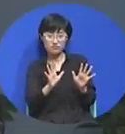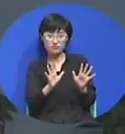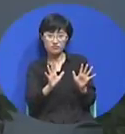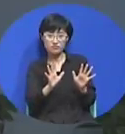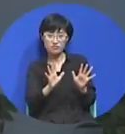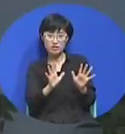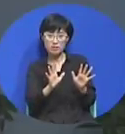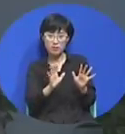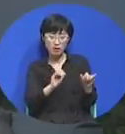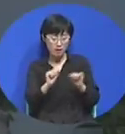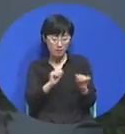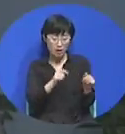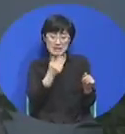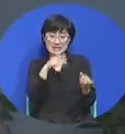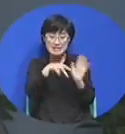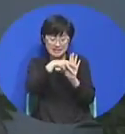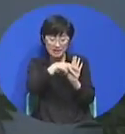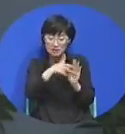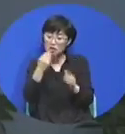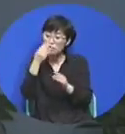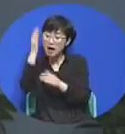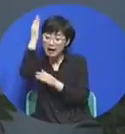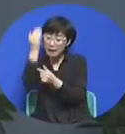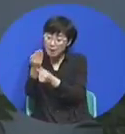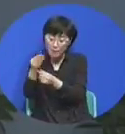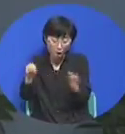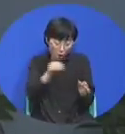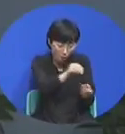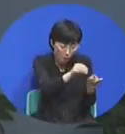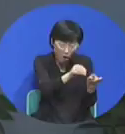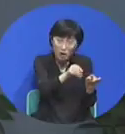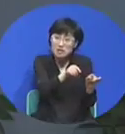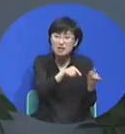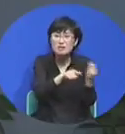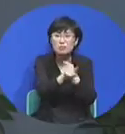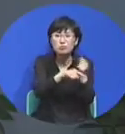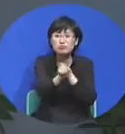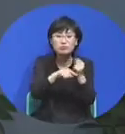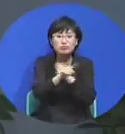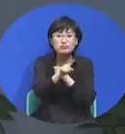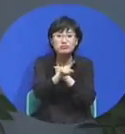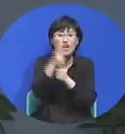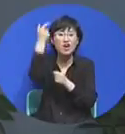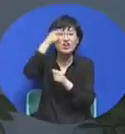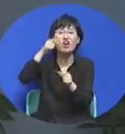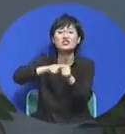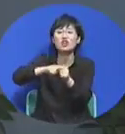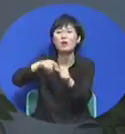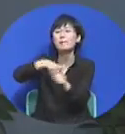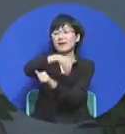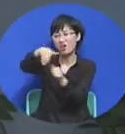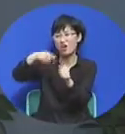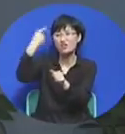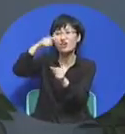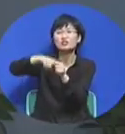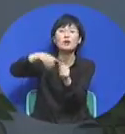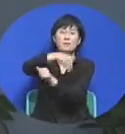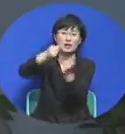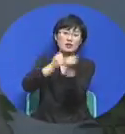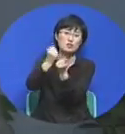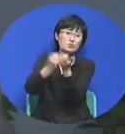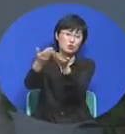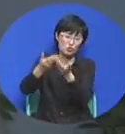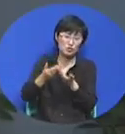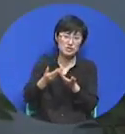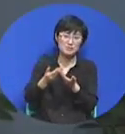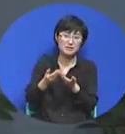today's passage. That's what Isaiah sees. He sees the spiritual background of the Lord at work in his tremendous might through the seraphim with the six wings.